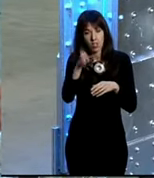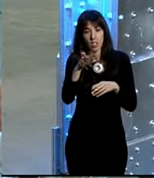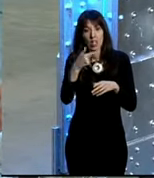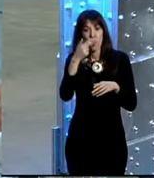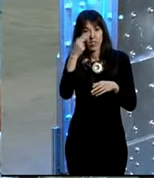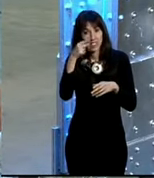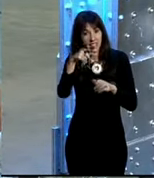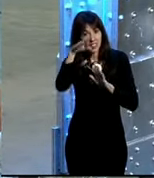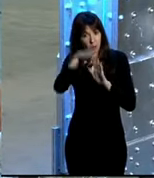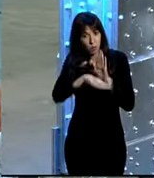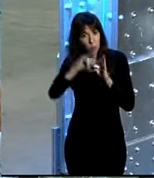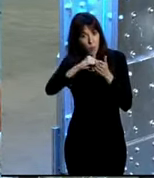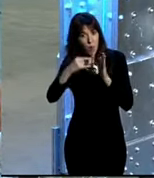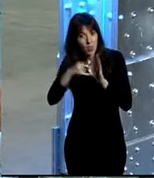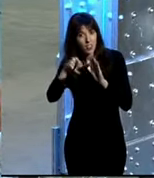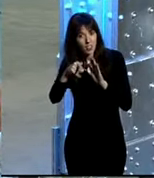Hello.